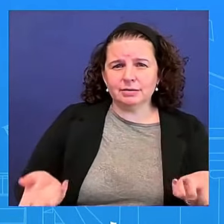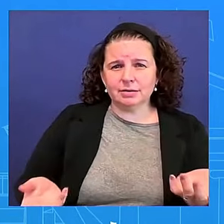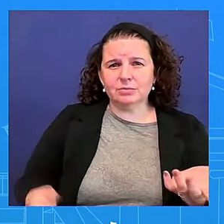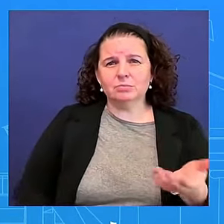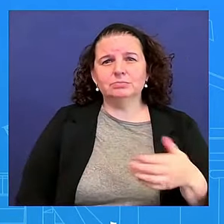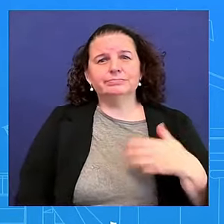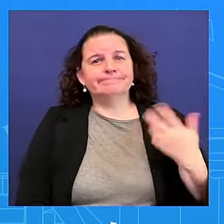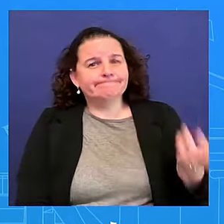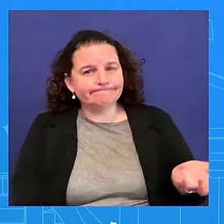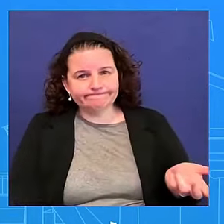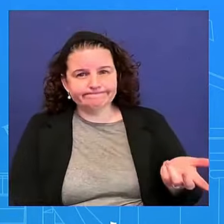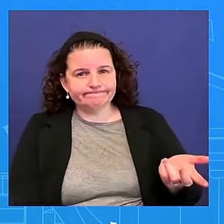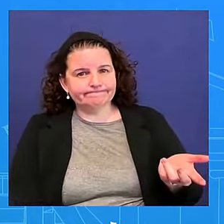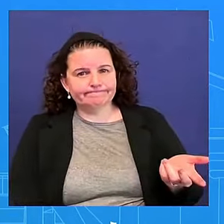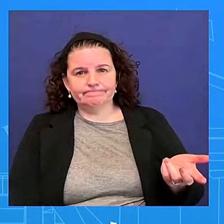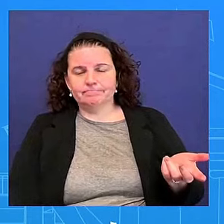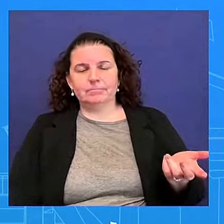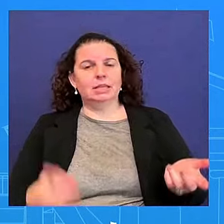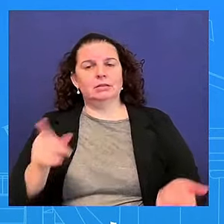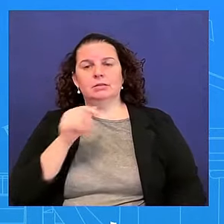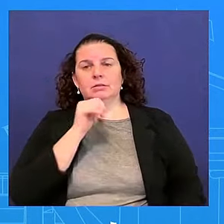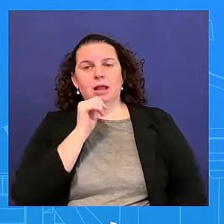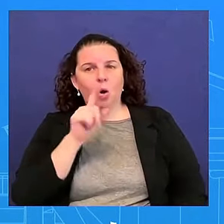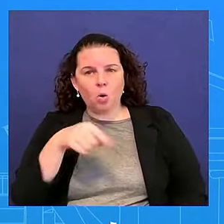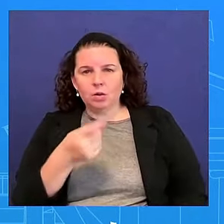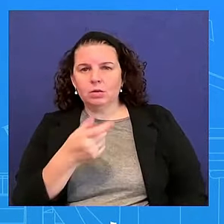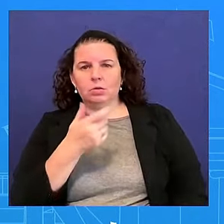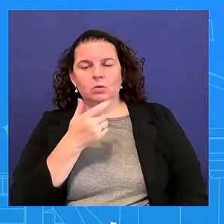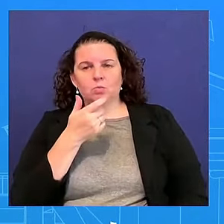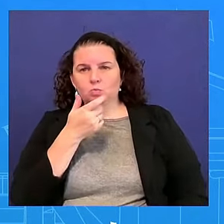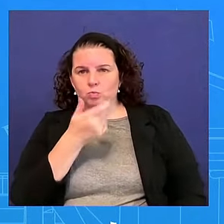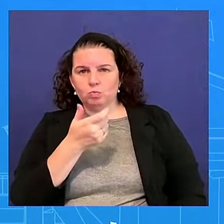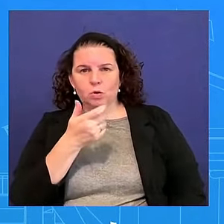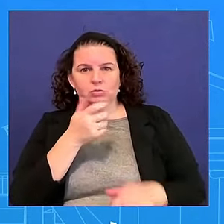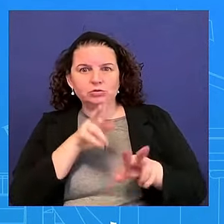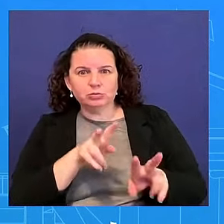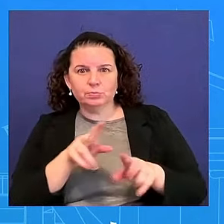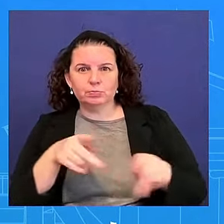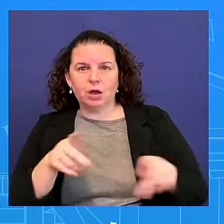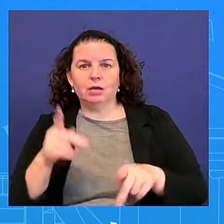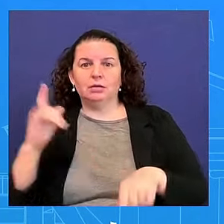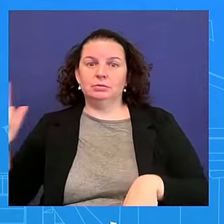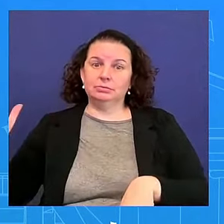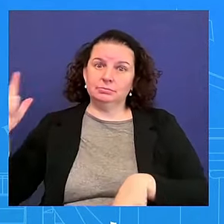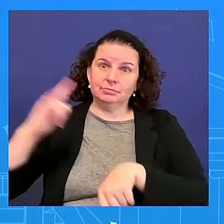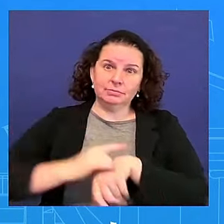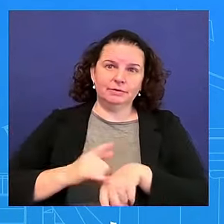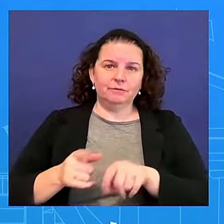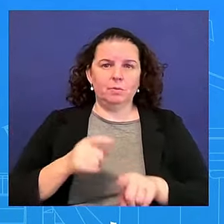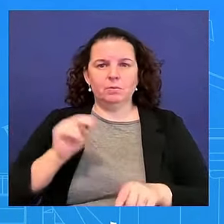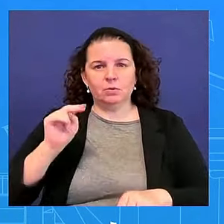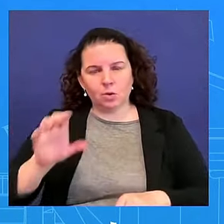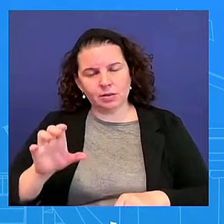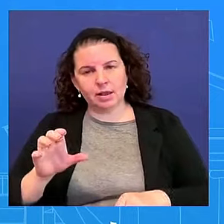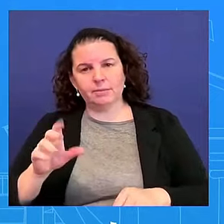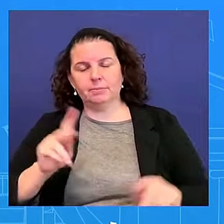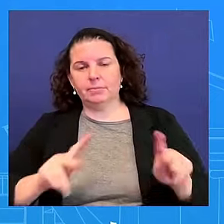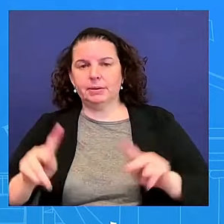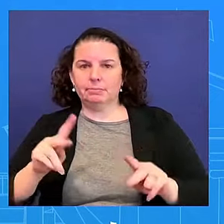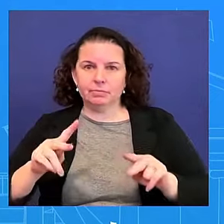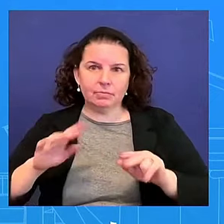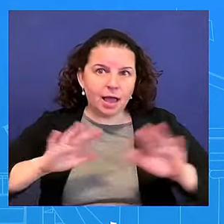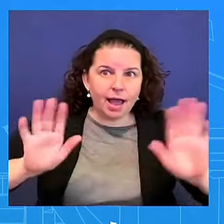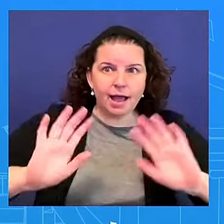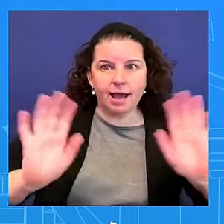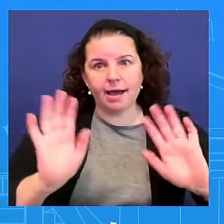a.m. in the morning in North Carolina. He greeted hundreds of North Carolinians in North Carolina. He woke up the next day in North Carolina, gave